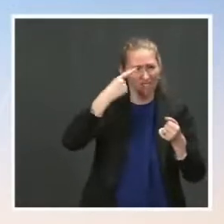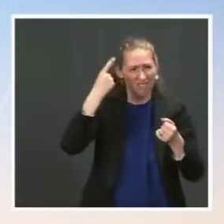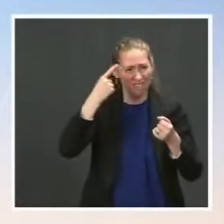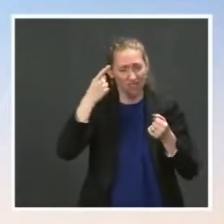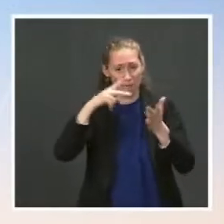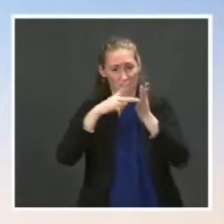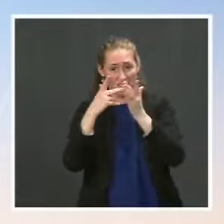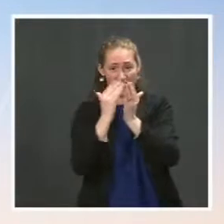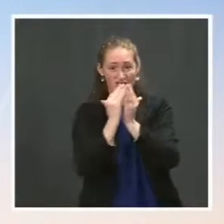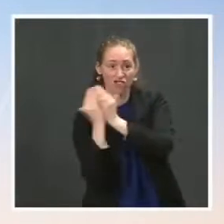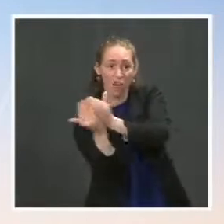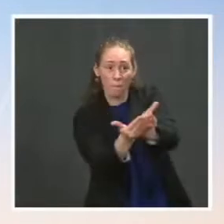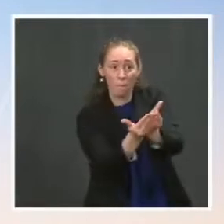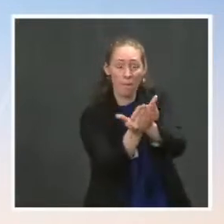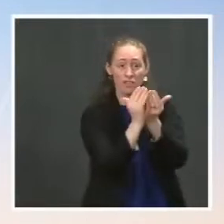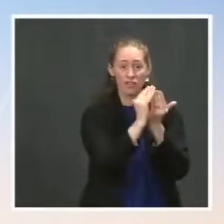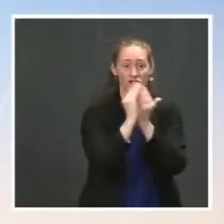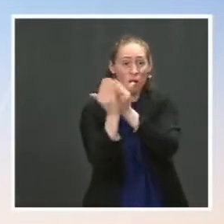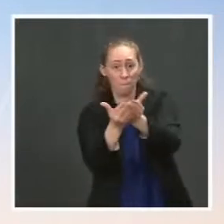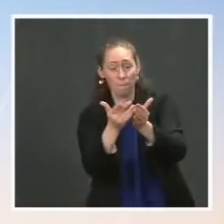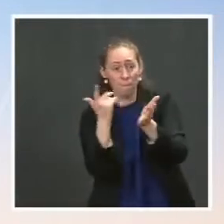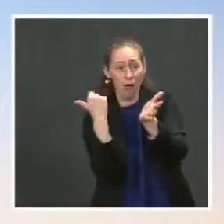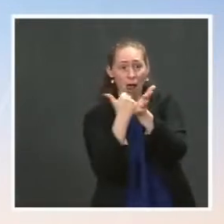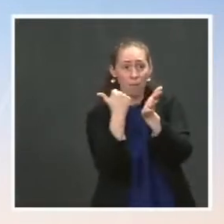anything about our military assets. Go ahead, Jenny.